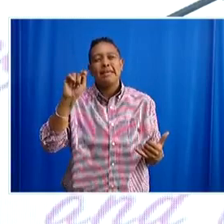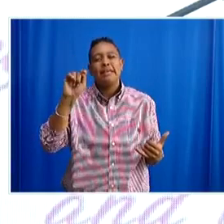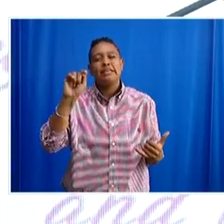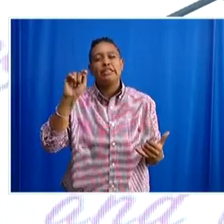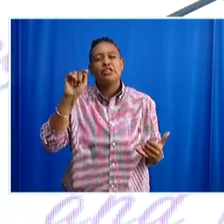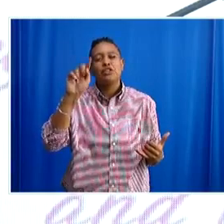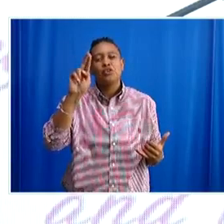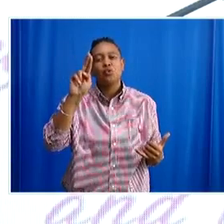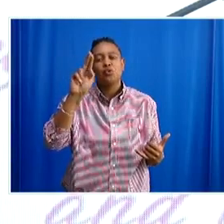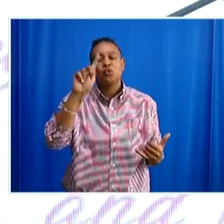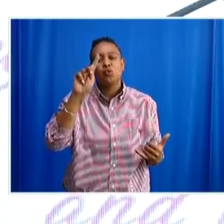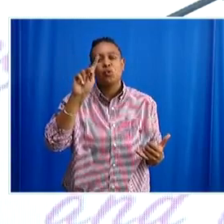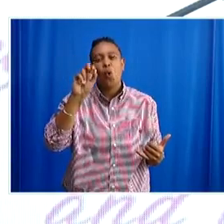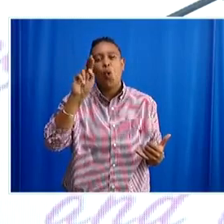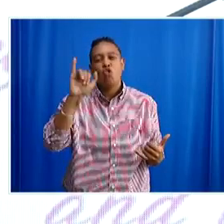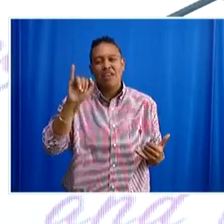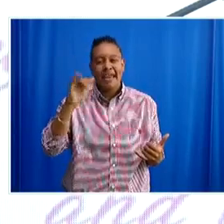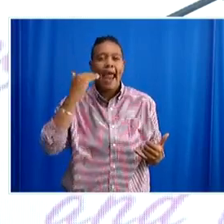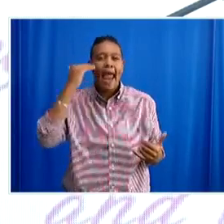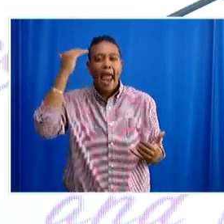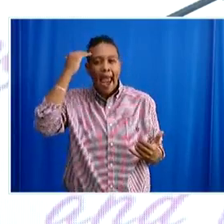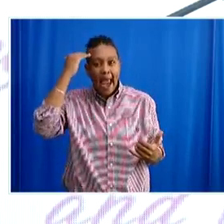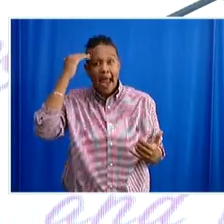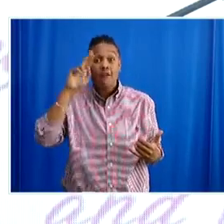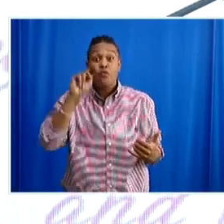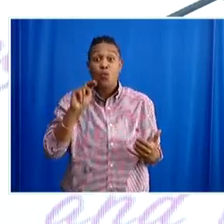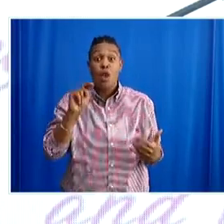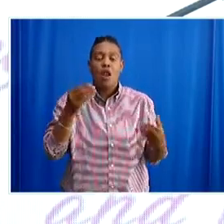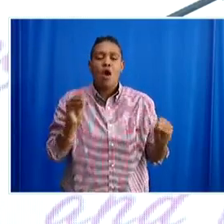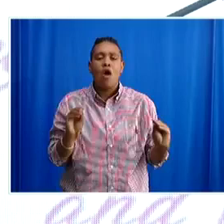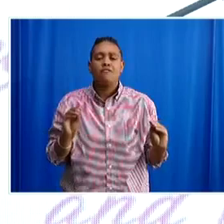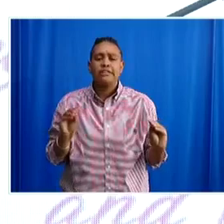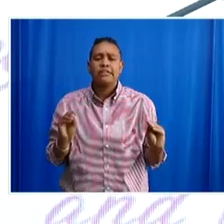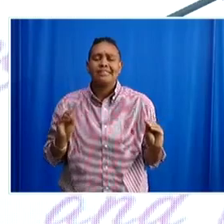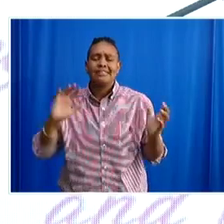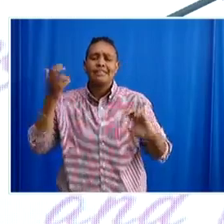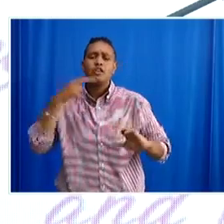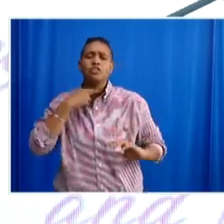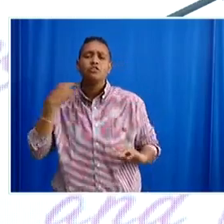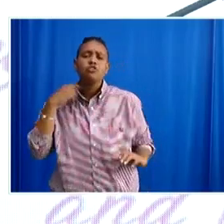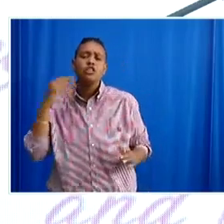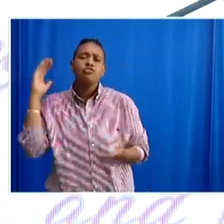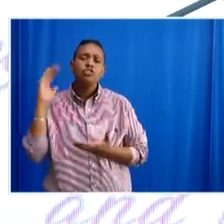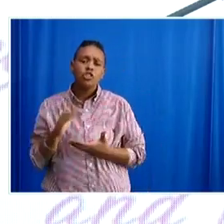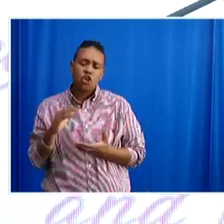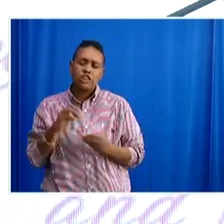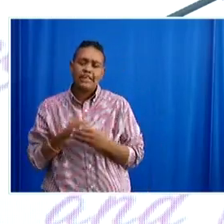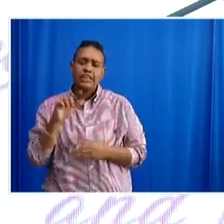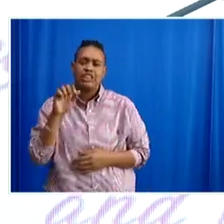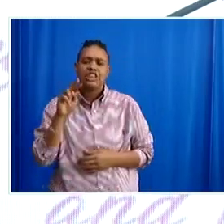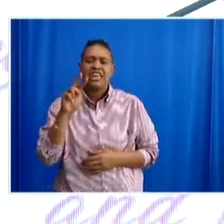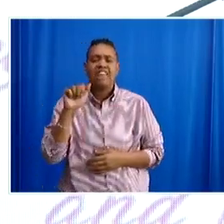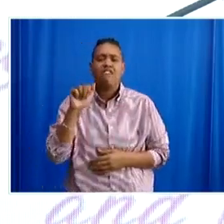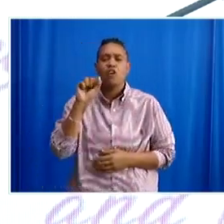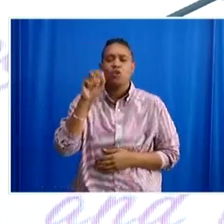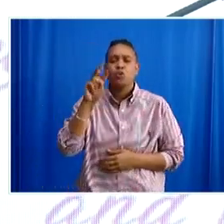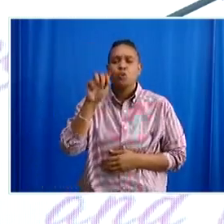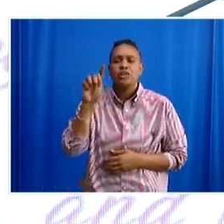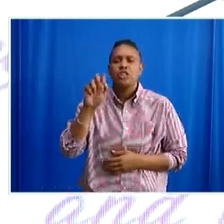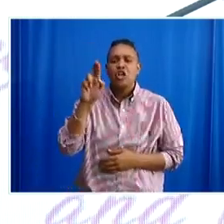Office for Disaster Risk Reduction, which is based in Geneva, Switzerland.